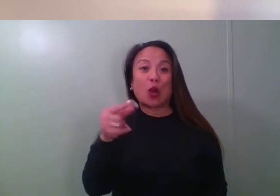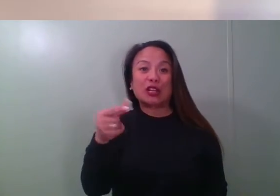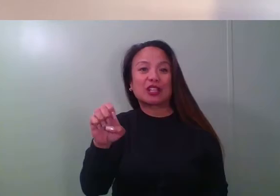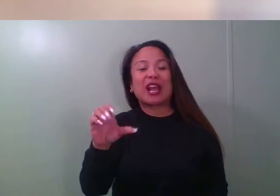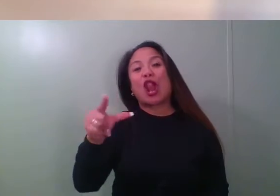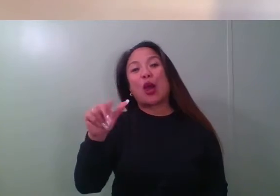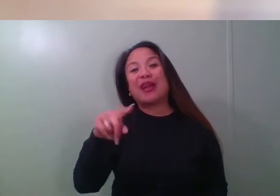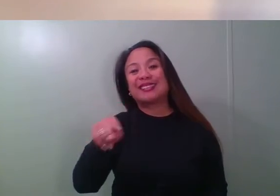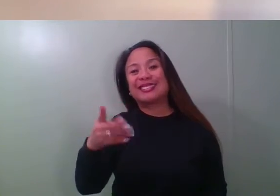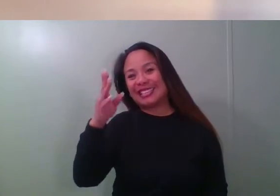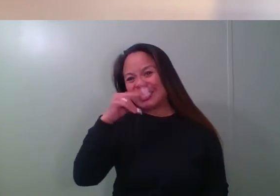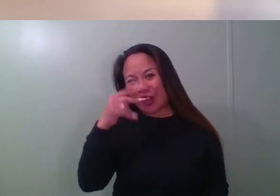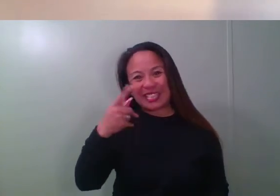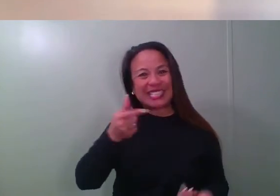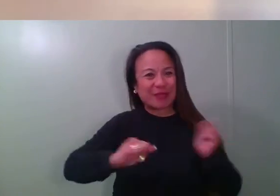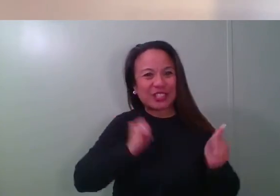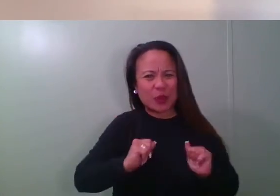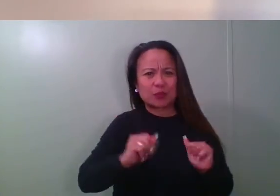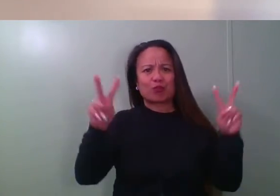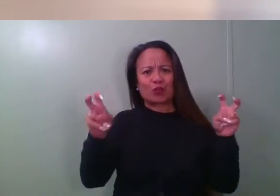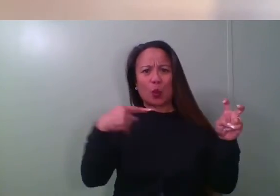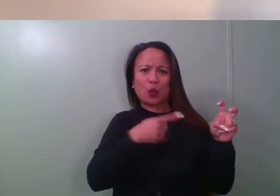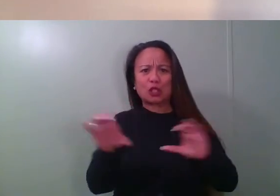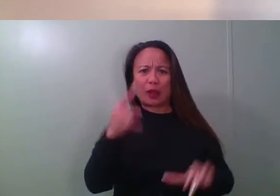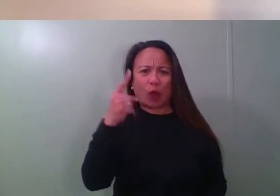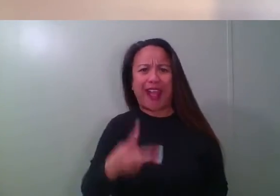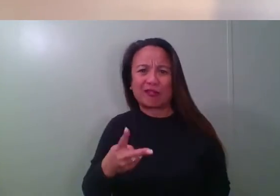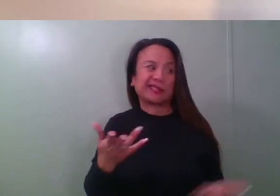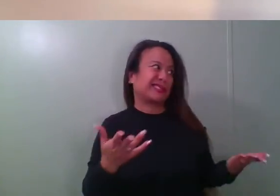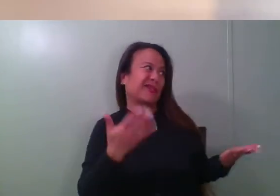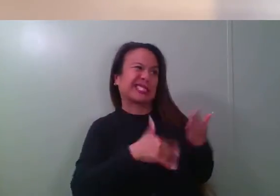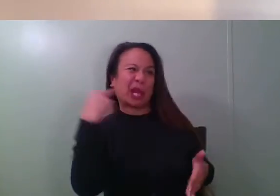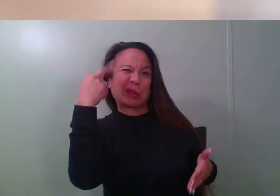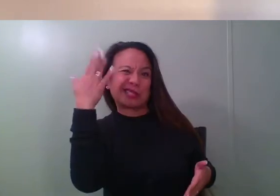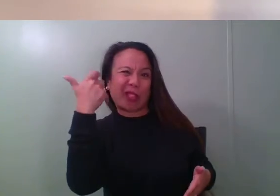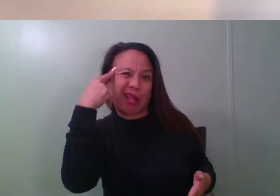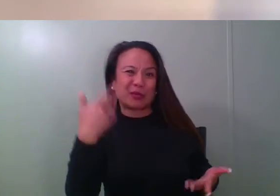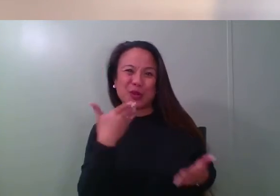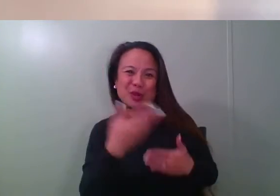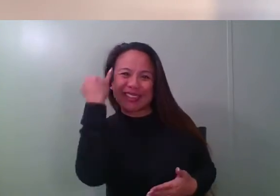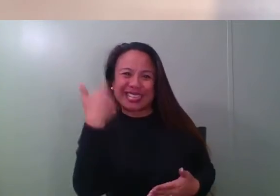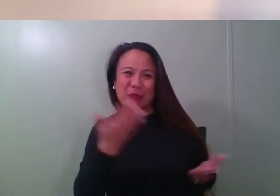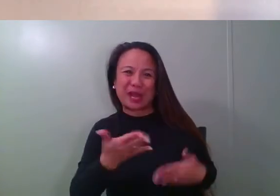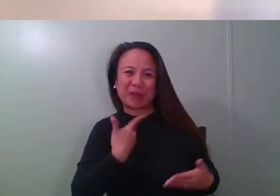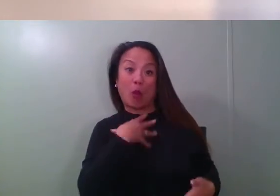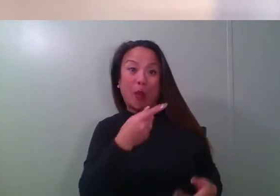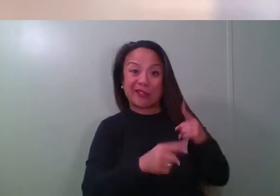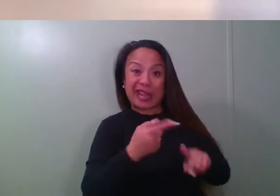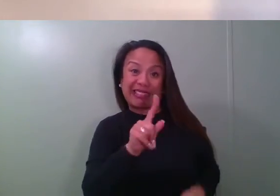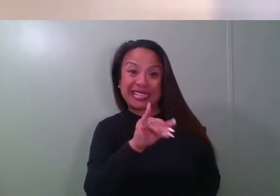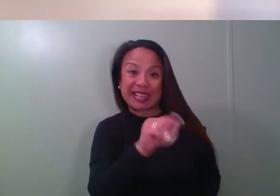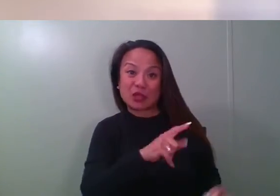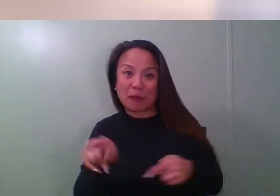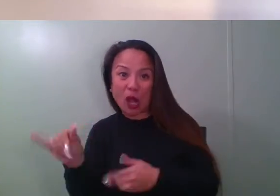special, We'll Do It for Half. For some reason, I thought it was a good idea to bring my white friend Lisa to the party. It's okay, she wore a